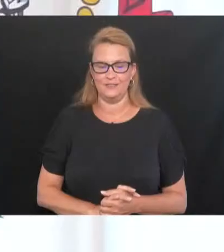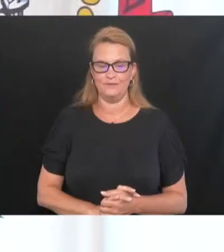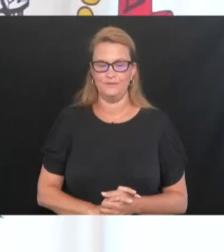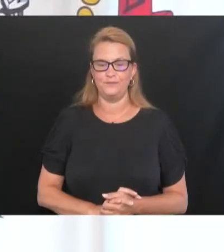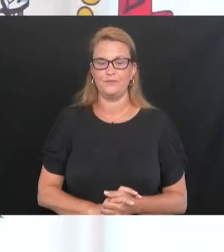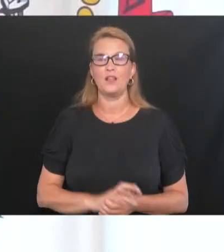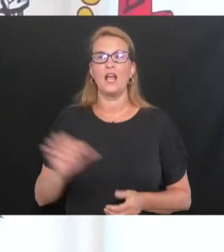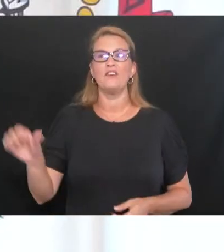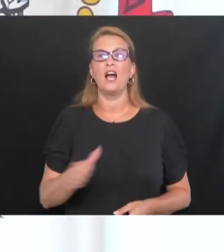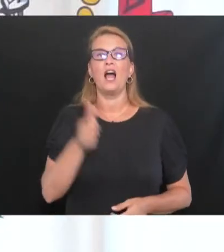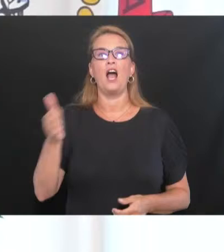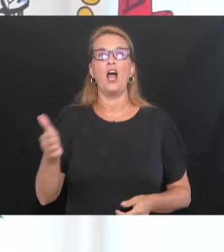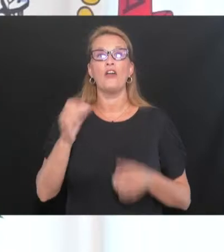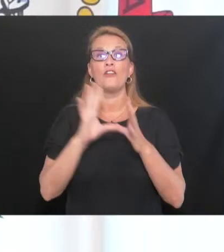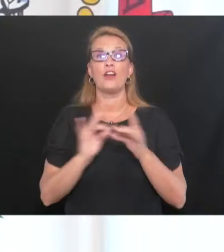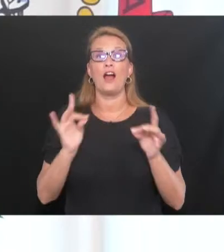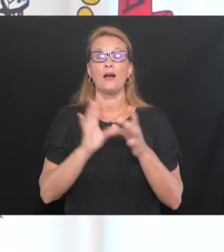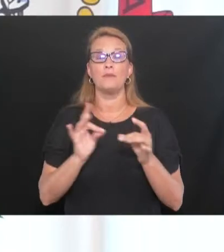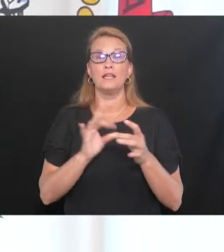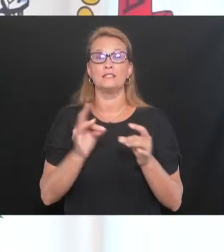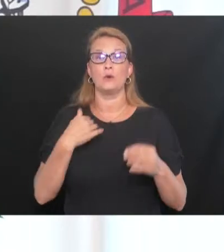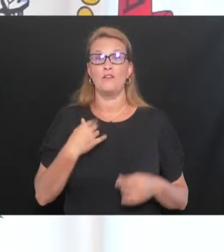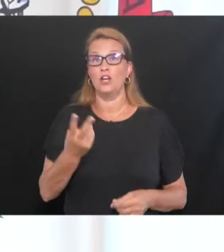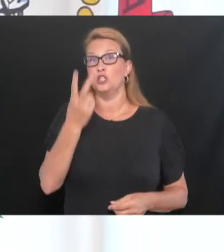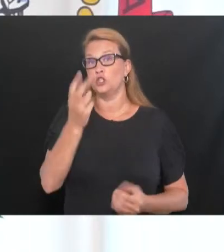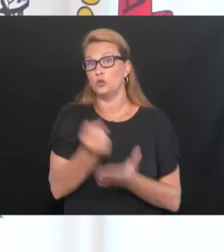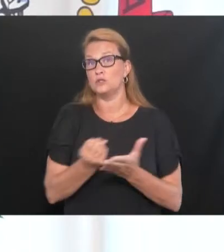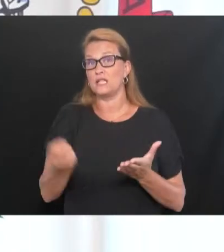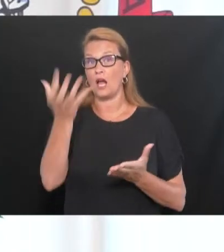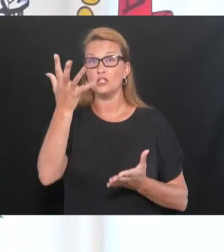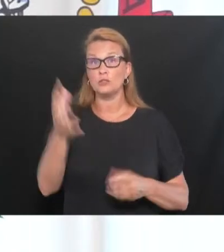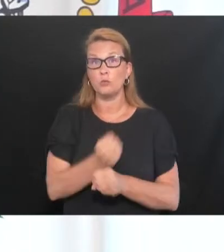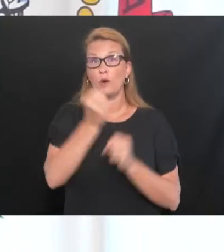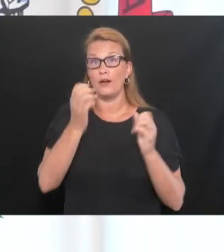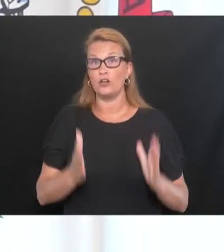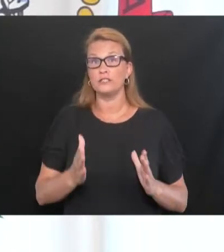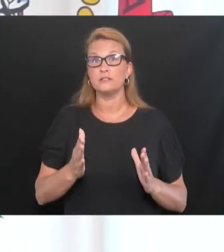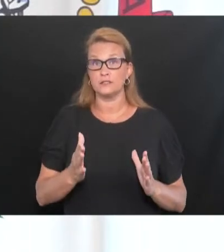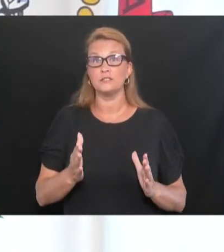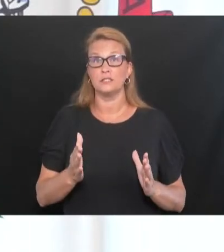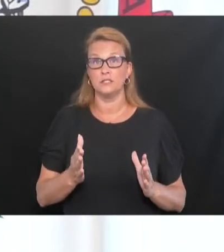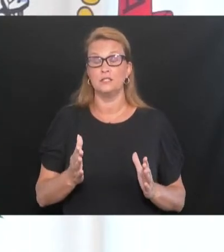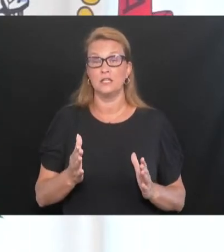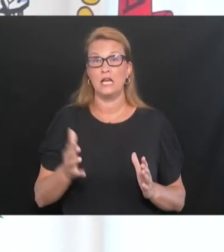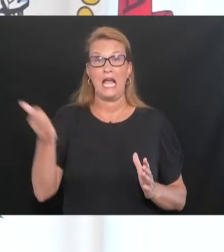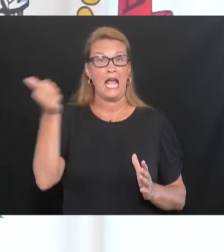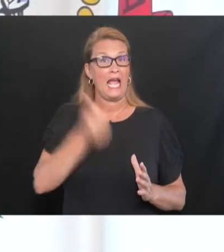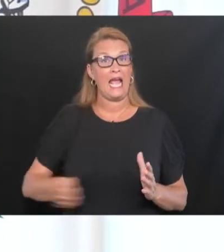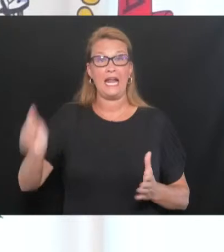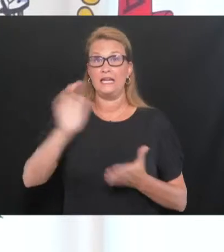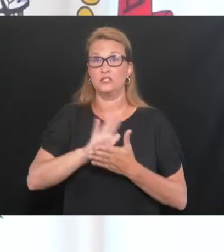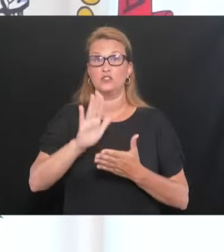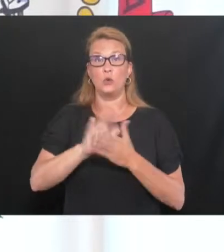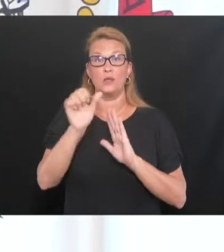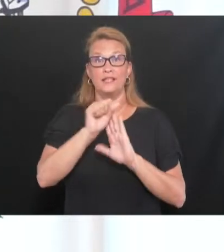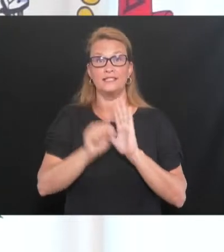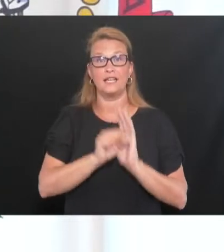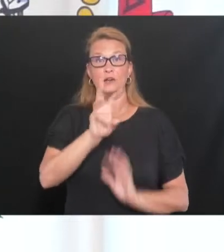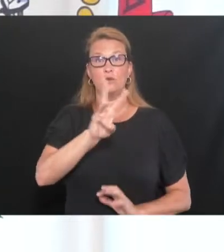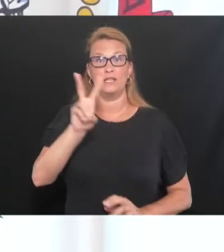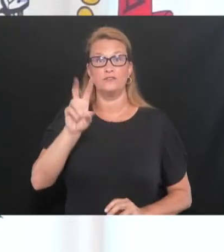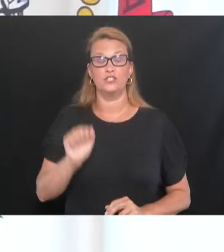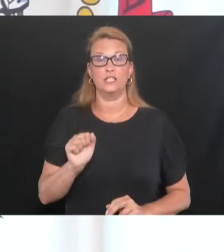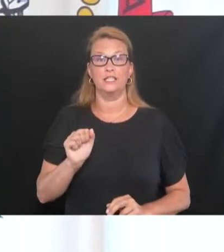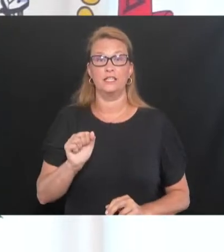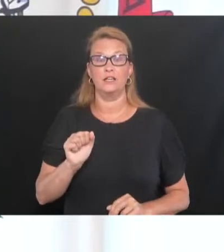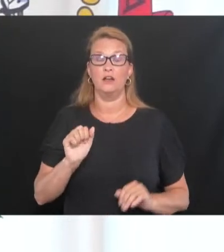got another thing. We gave away 2 scholarships winners, to any school in the state of West Virginia, and full